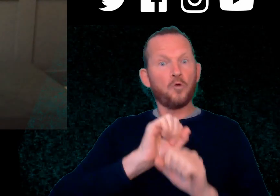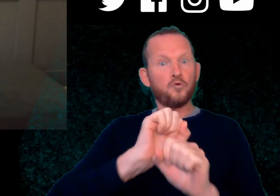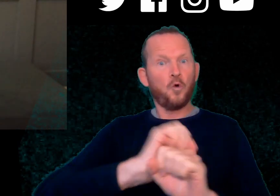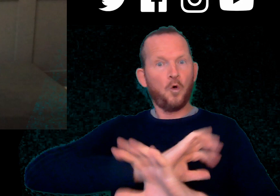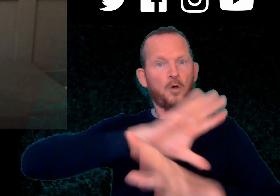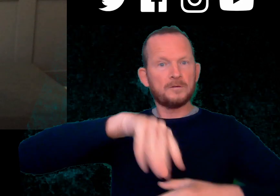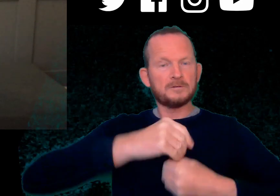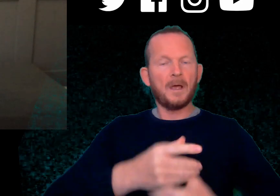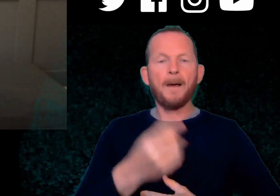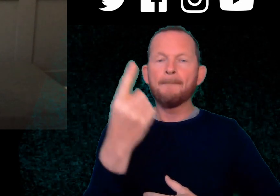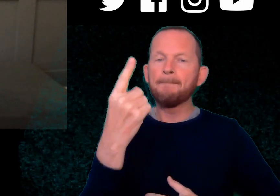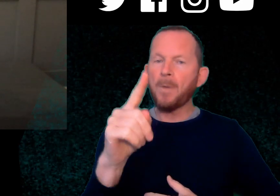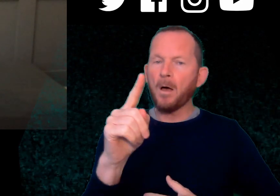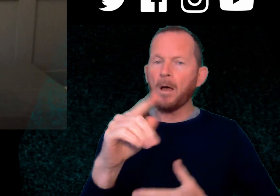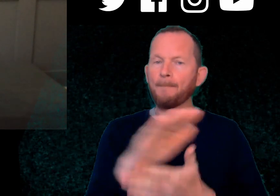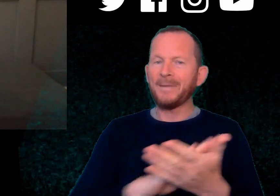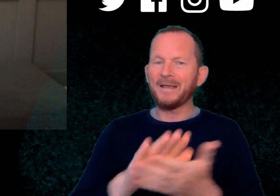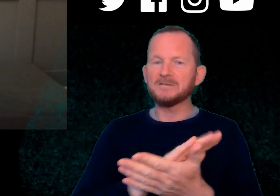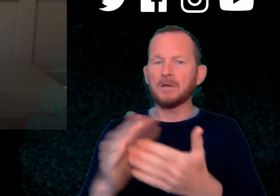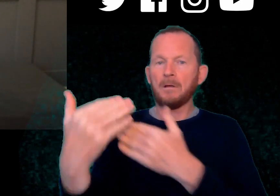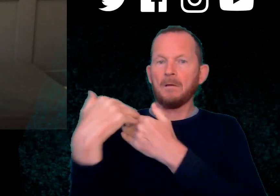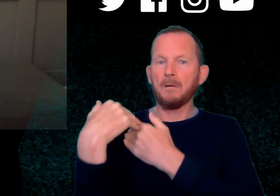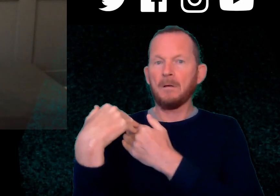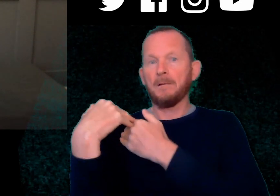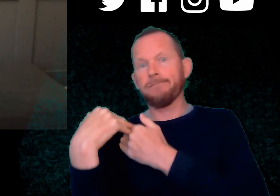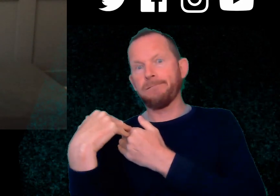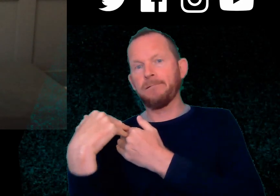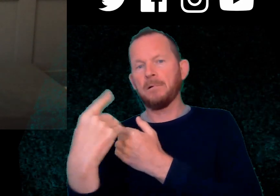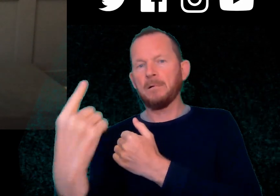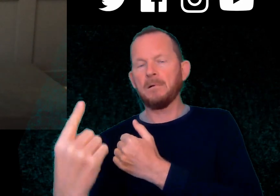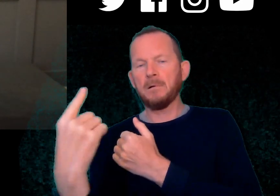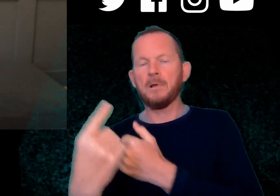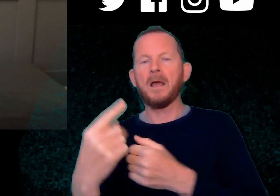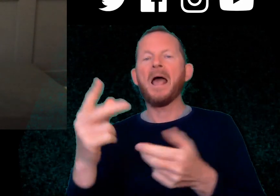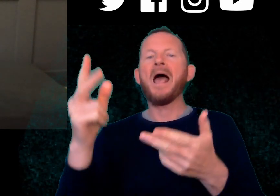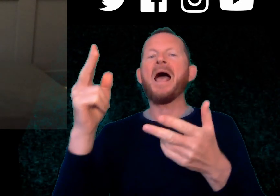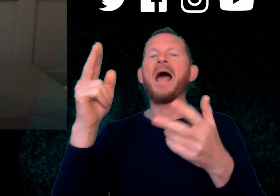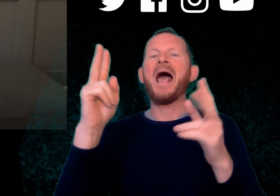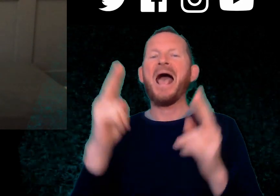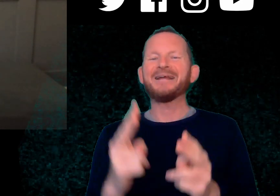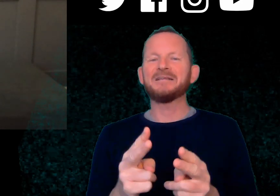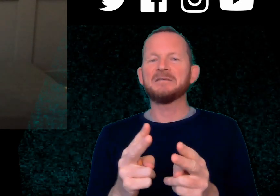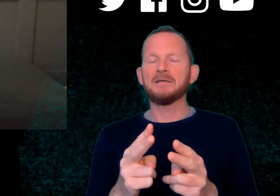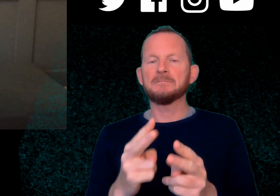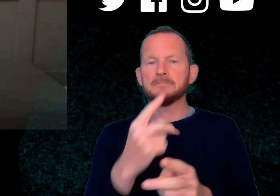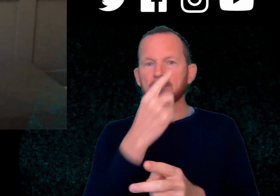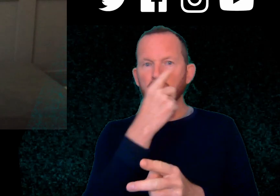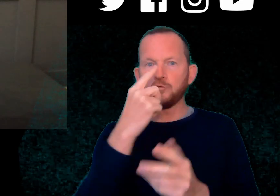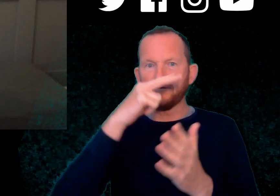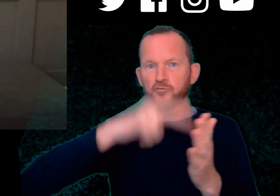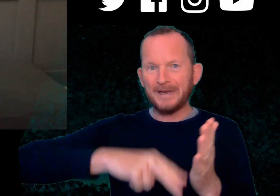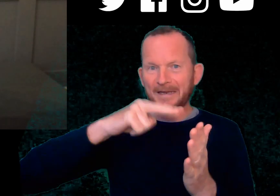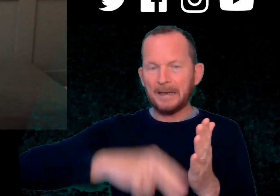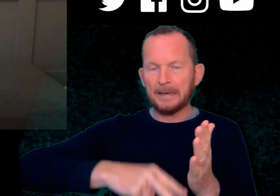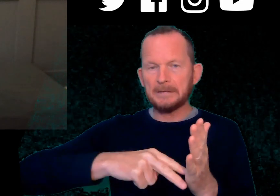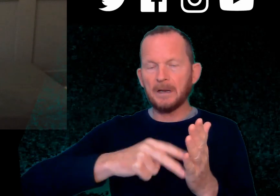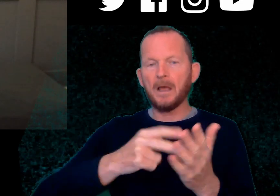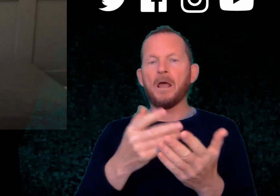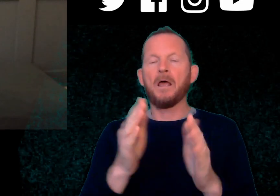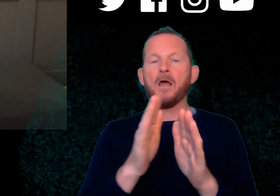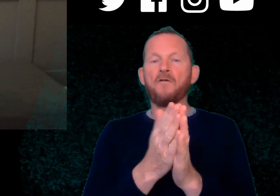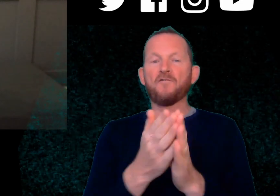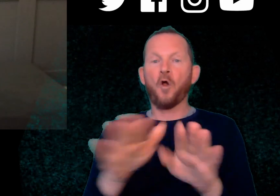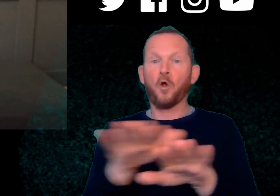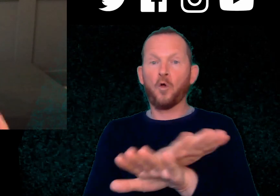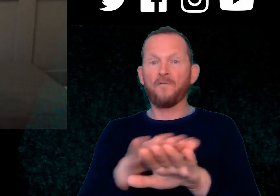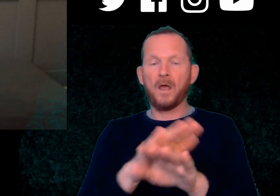yours. But with that you also take on all responsibility for the books, so the editing, the proofreading, getting the front cover image